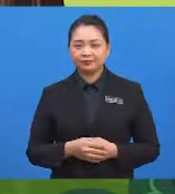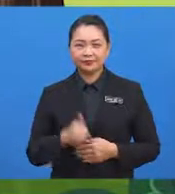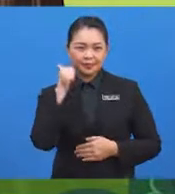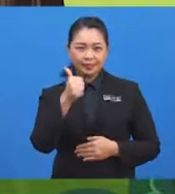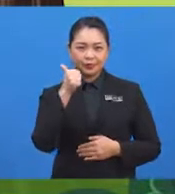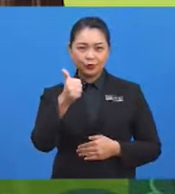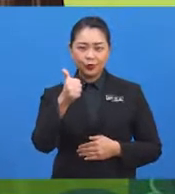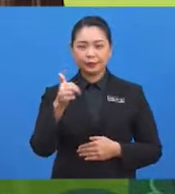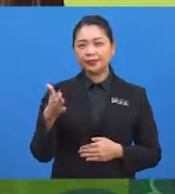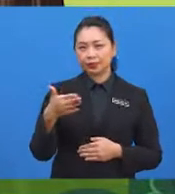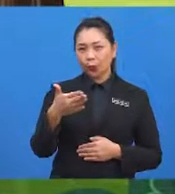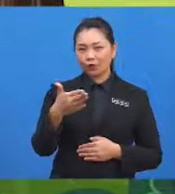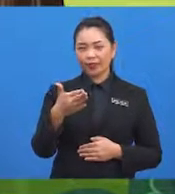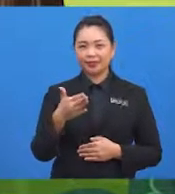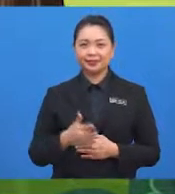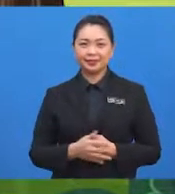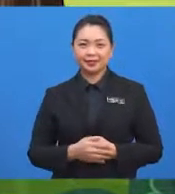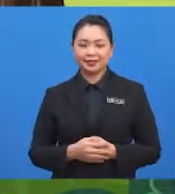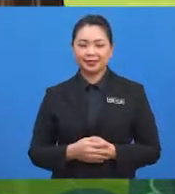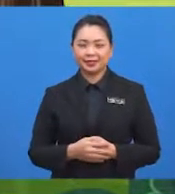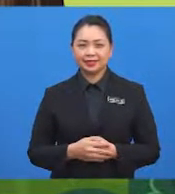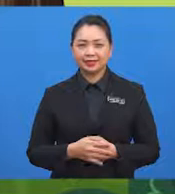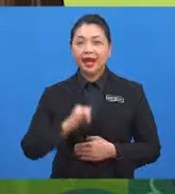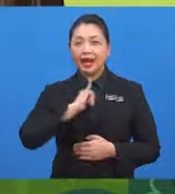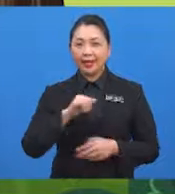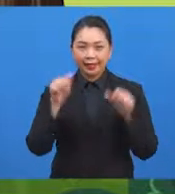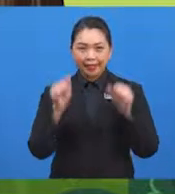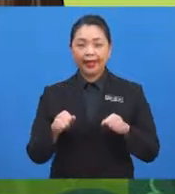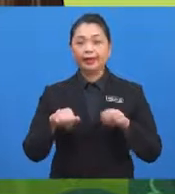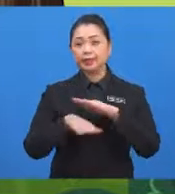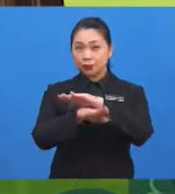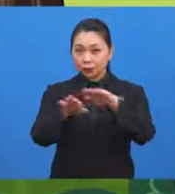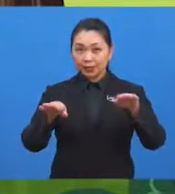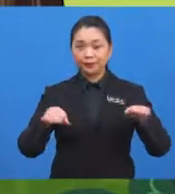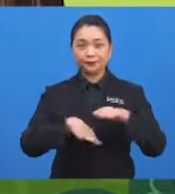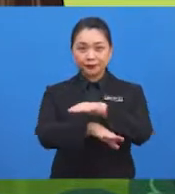Great job! It's the dolphin. I can swim.